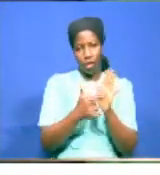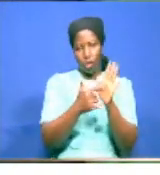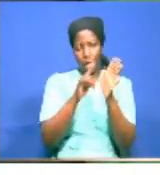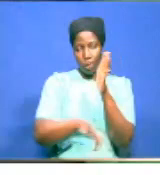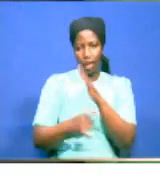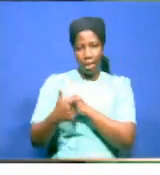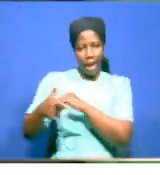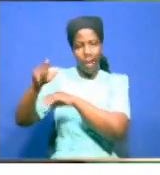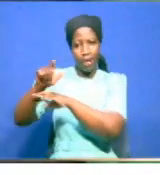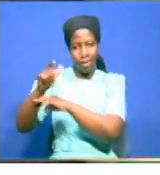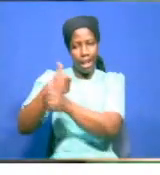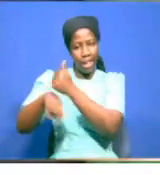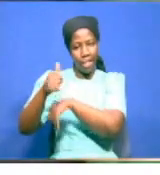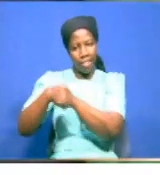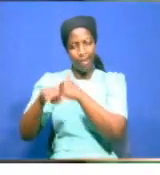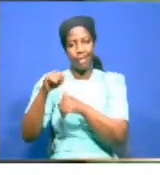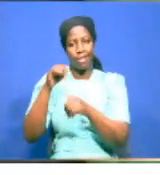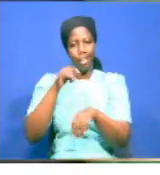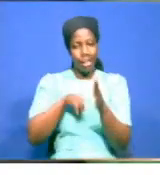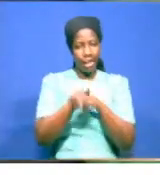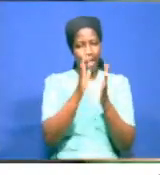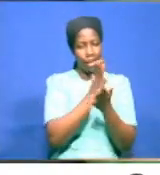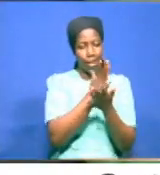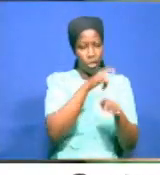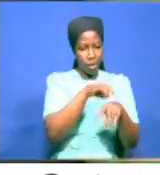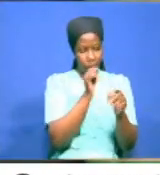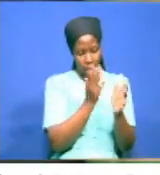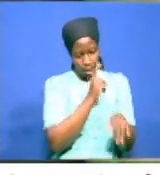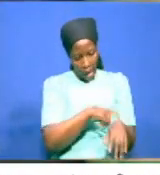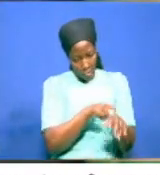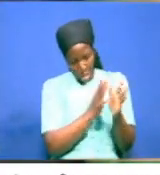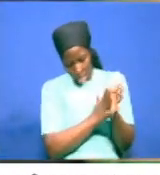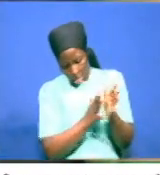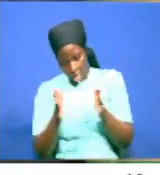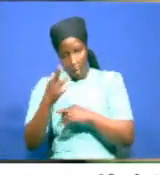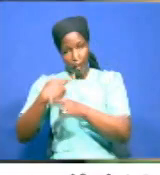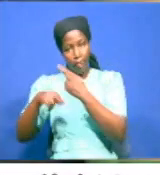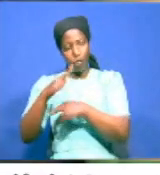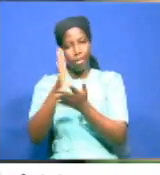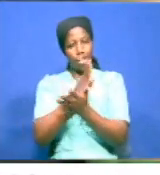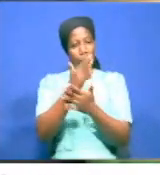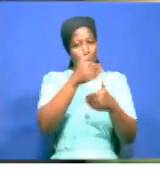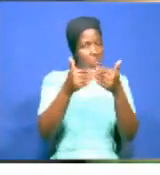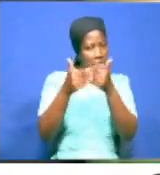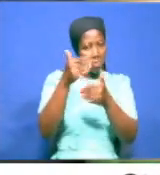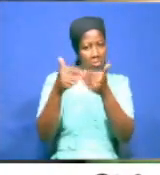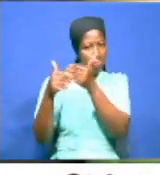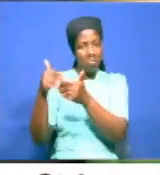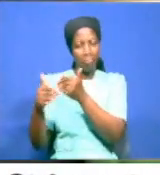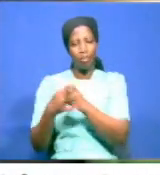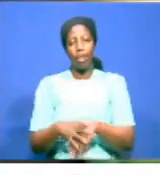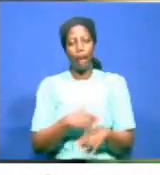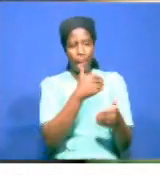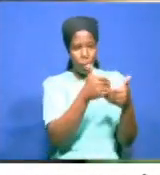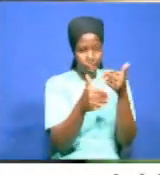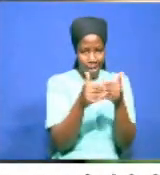activity in the sector during the period under review. In the sector of building and construction sector, the building